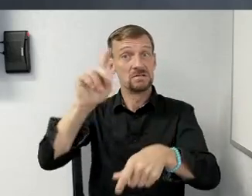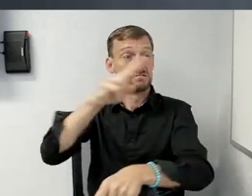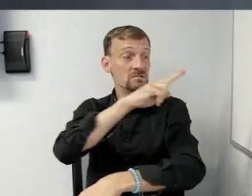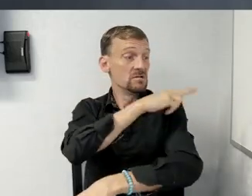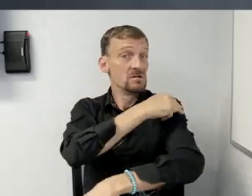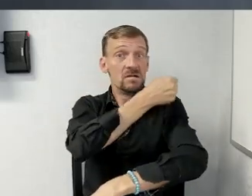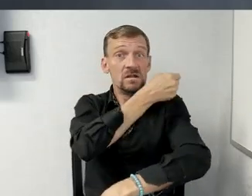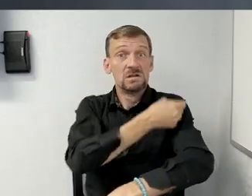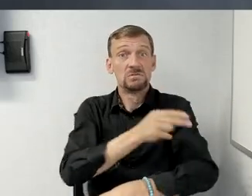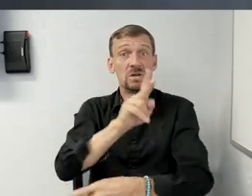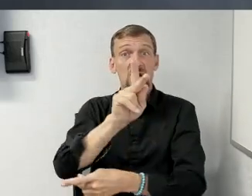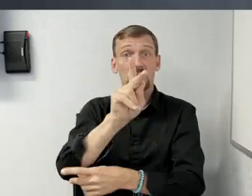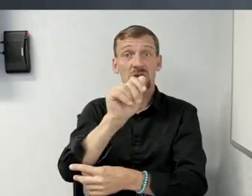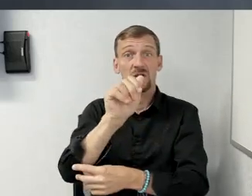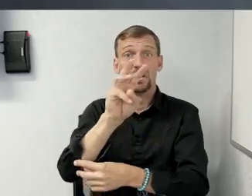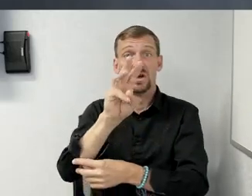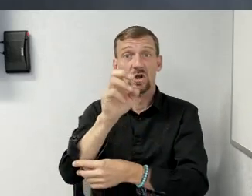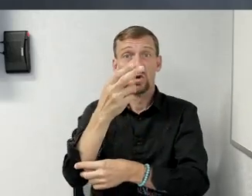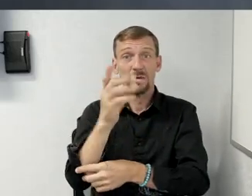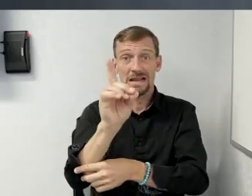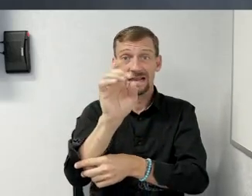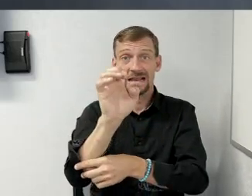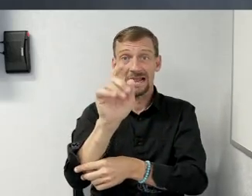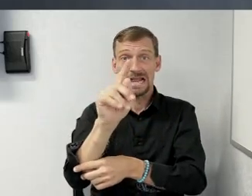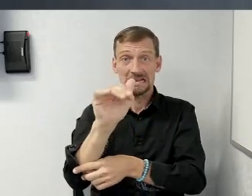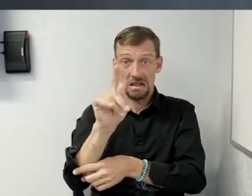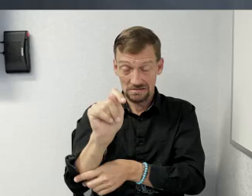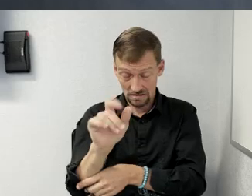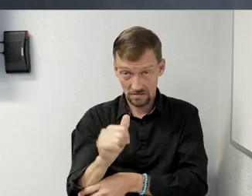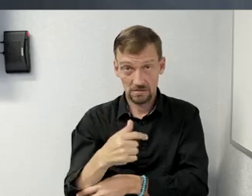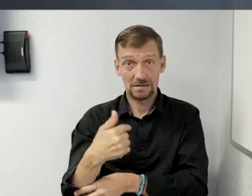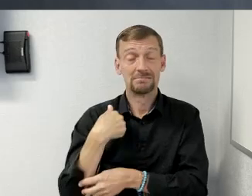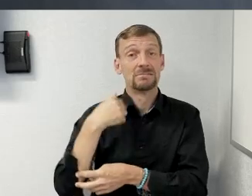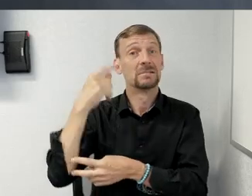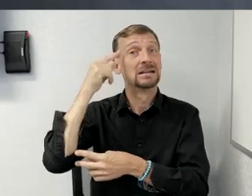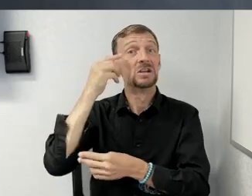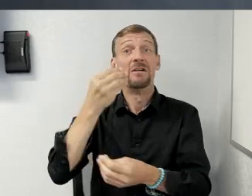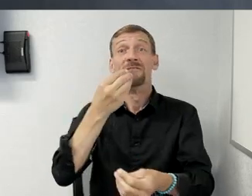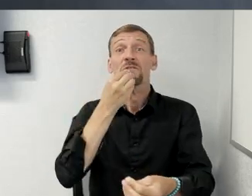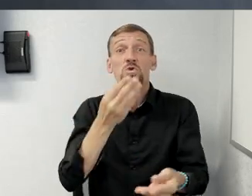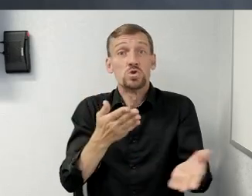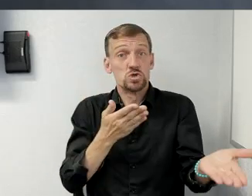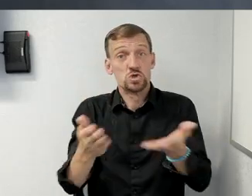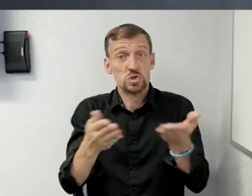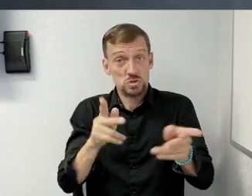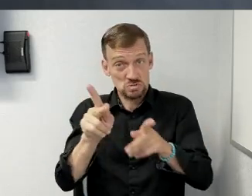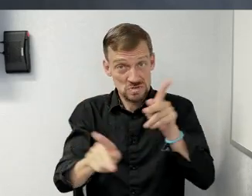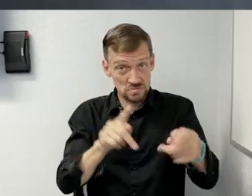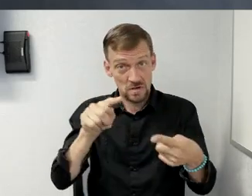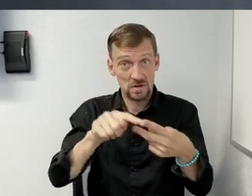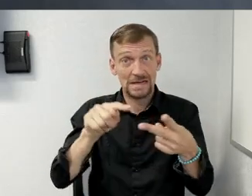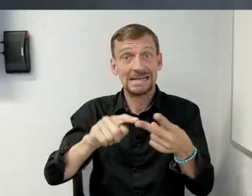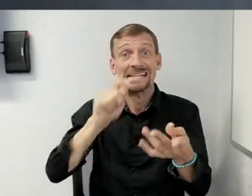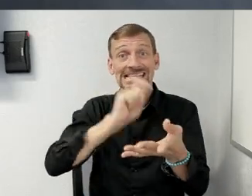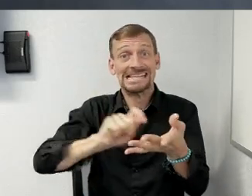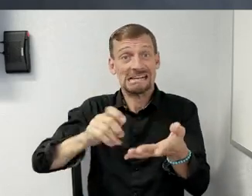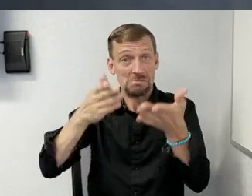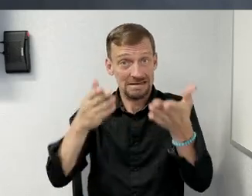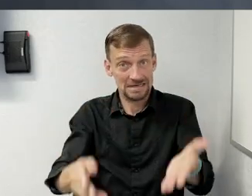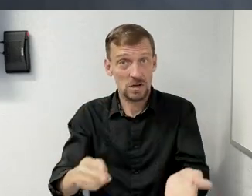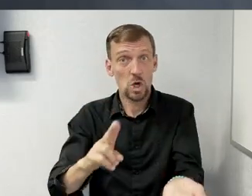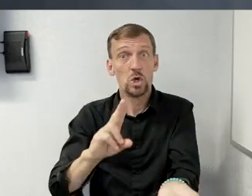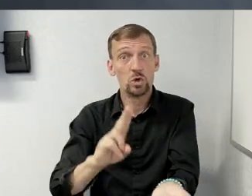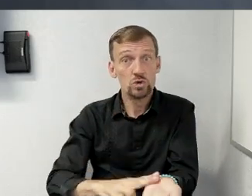It includes the food service people secretaries,